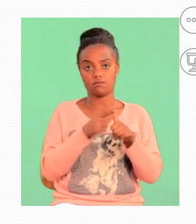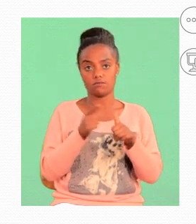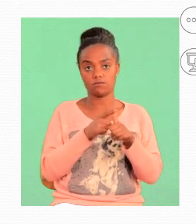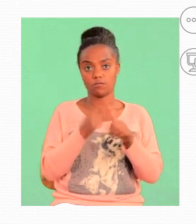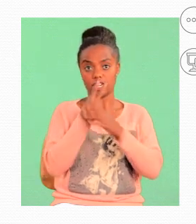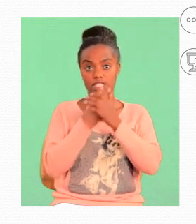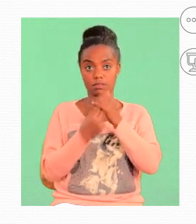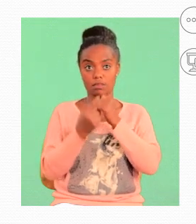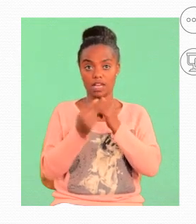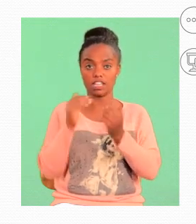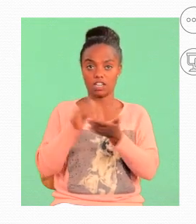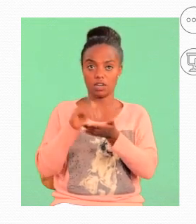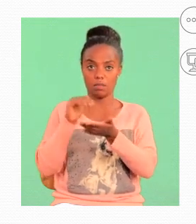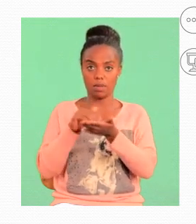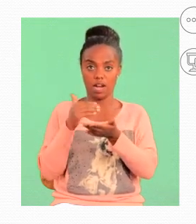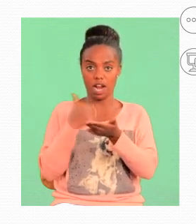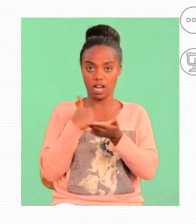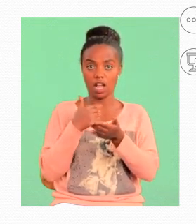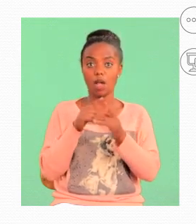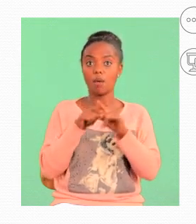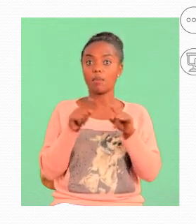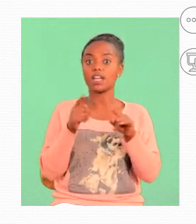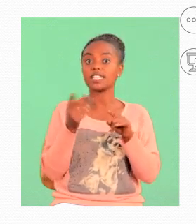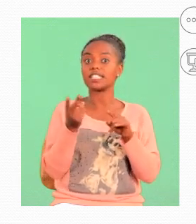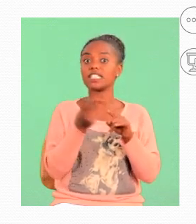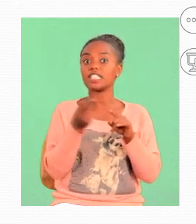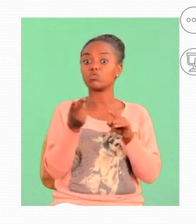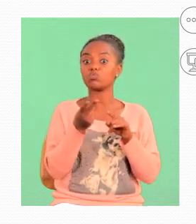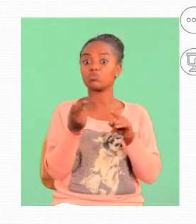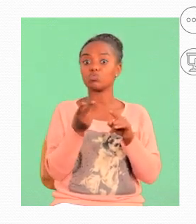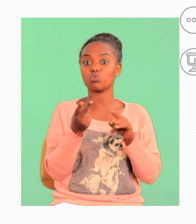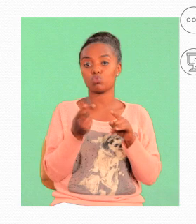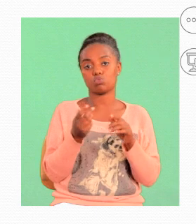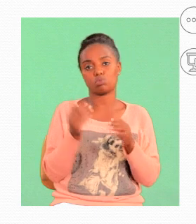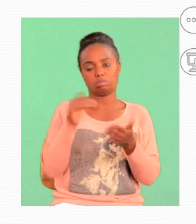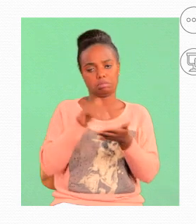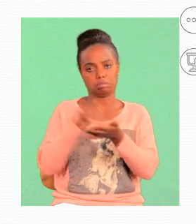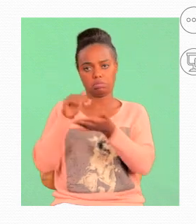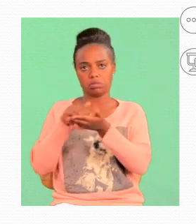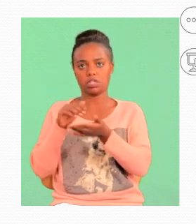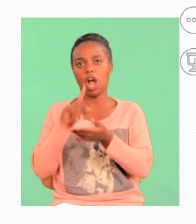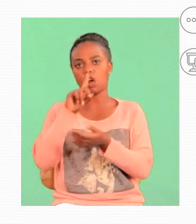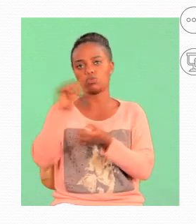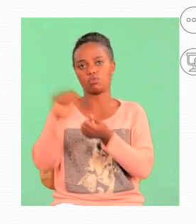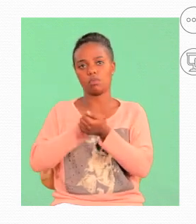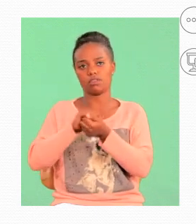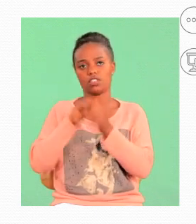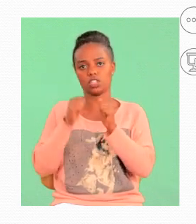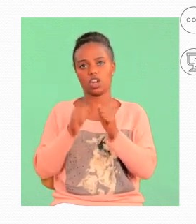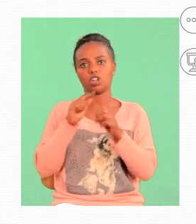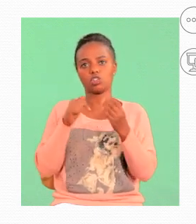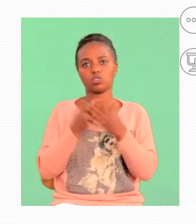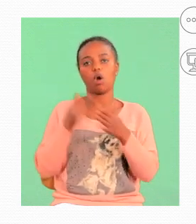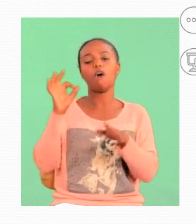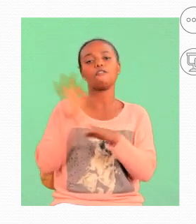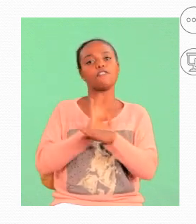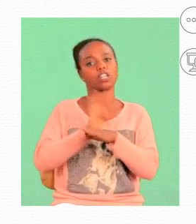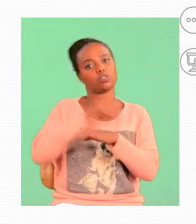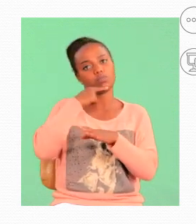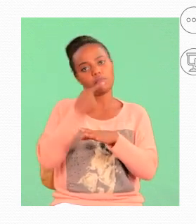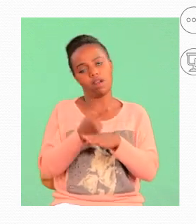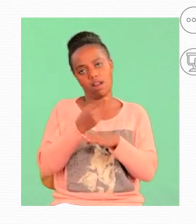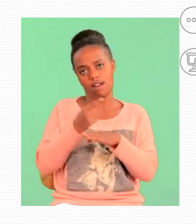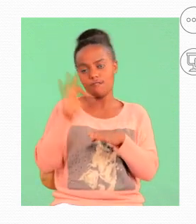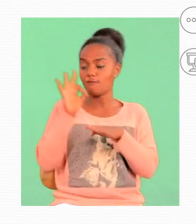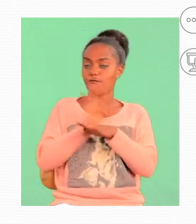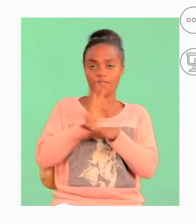pair here is repeated, but these two are the same. So you can cancel this one. This will be a function. It